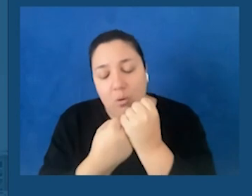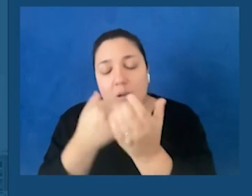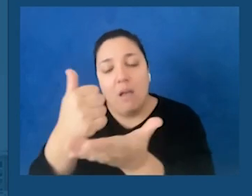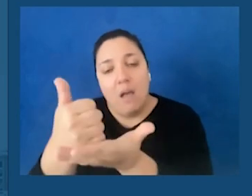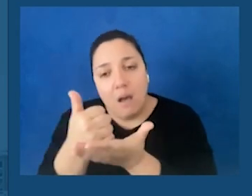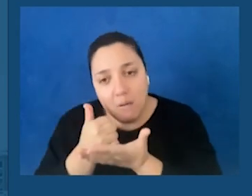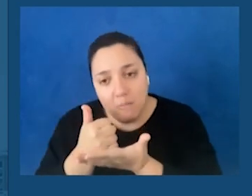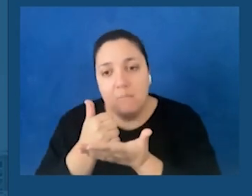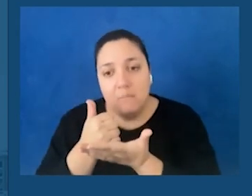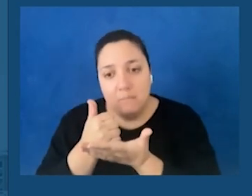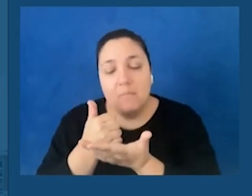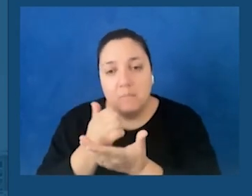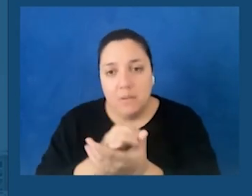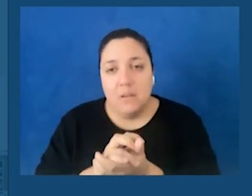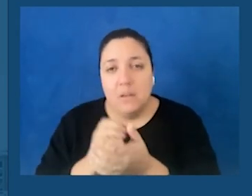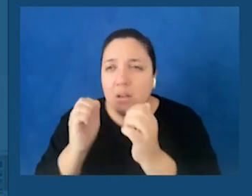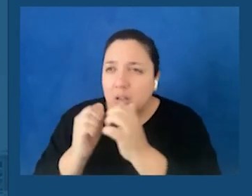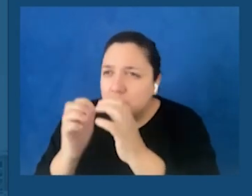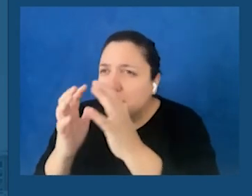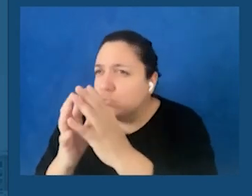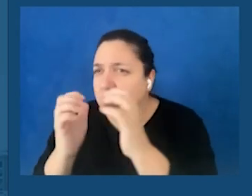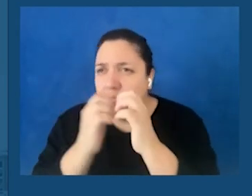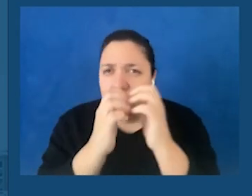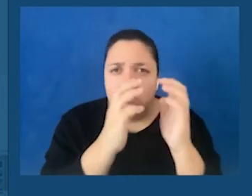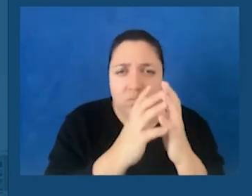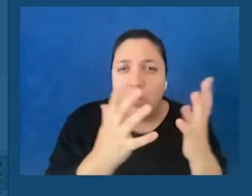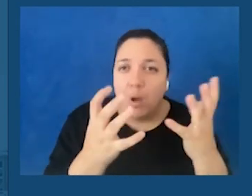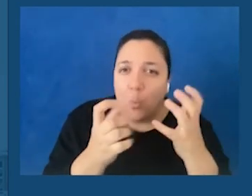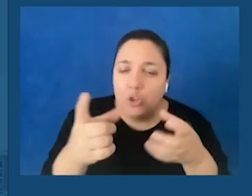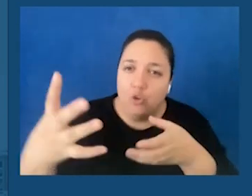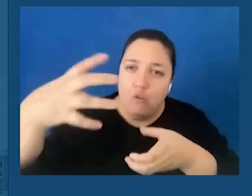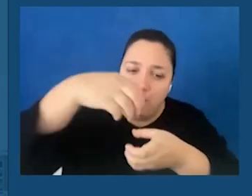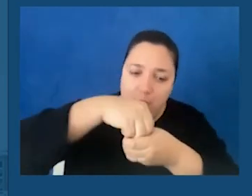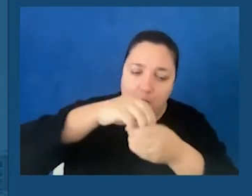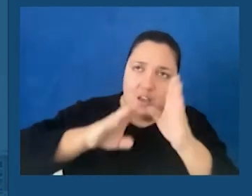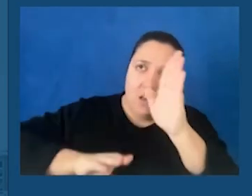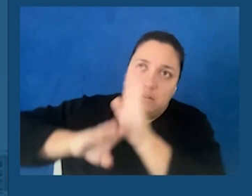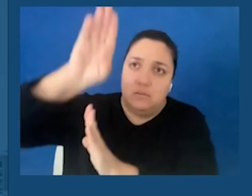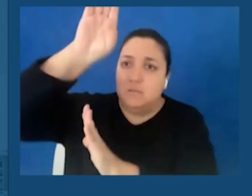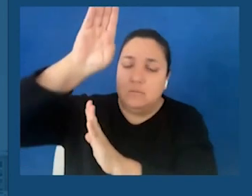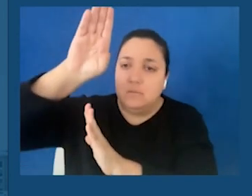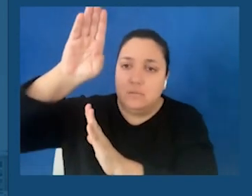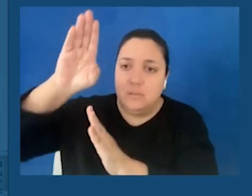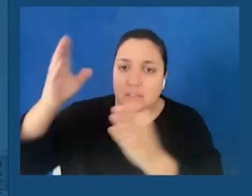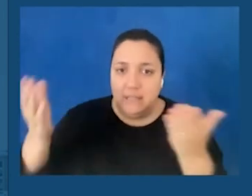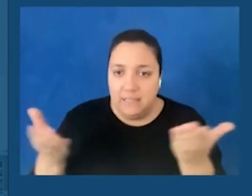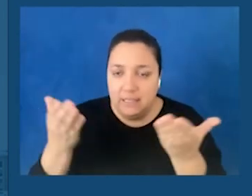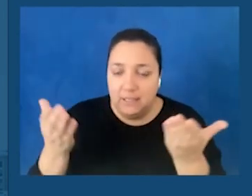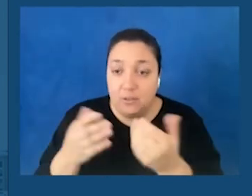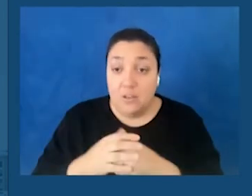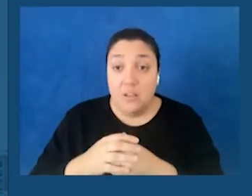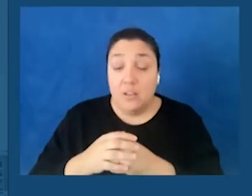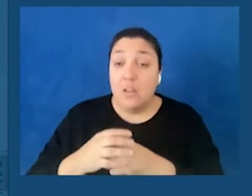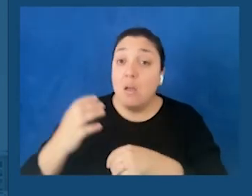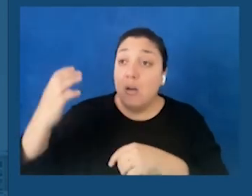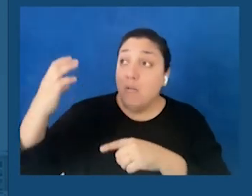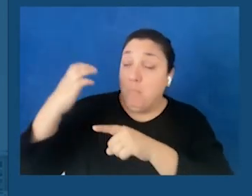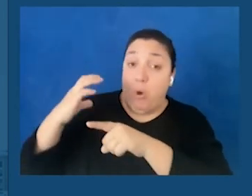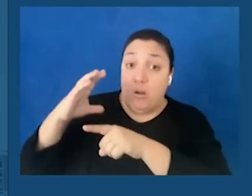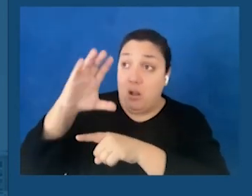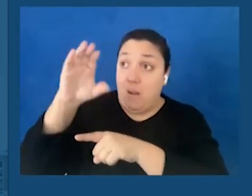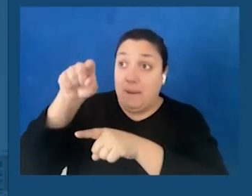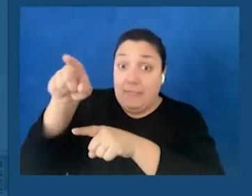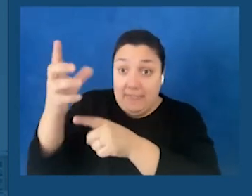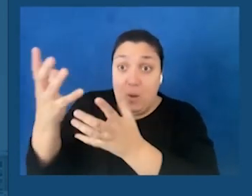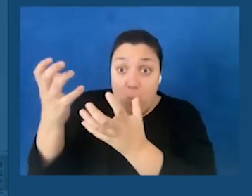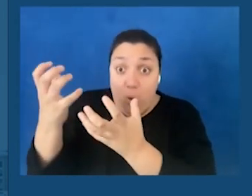out and build so you can be part of the growth that is coming here. Again, employers want to be here, and they ask me where the housing